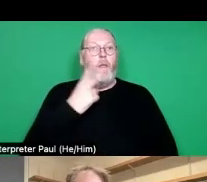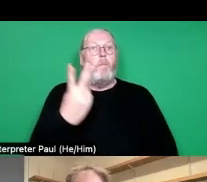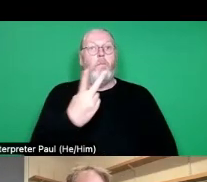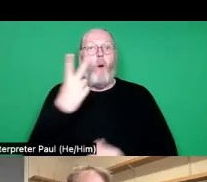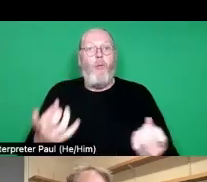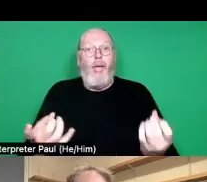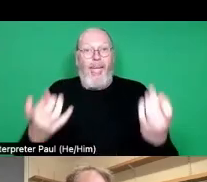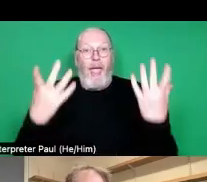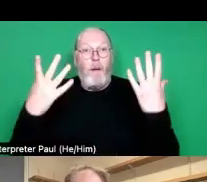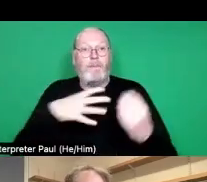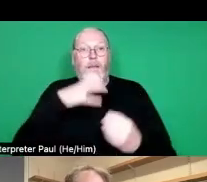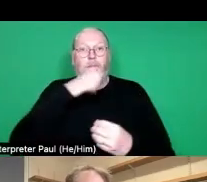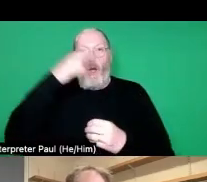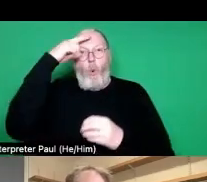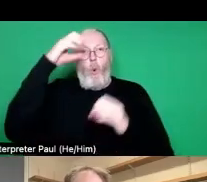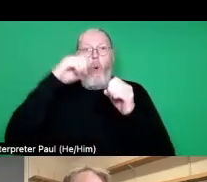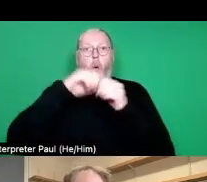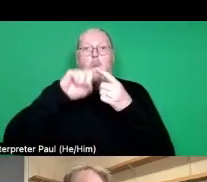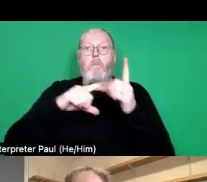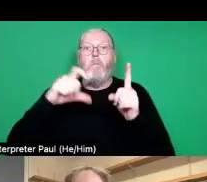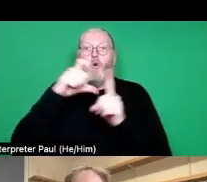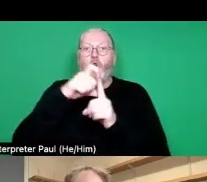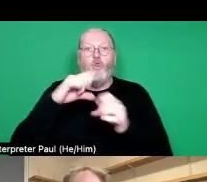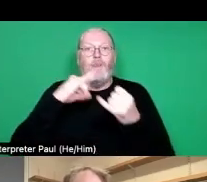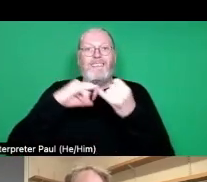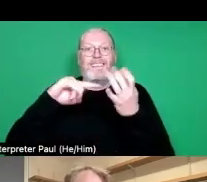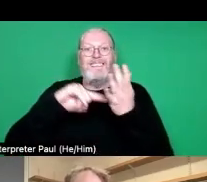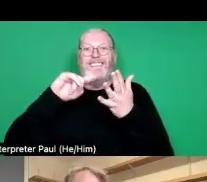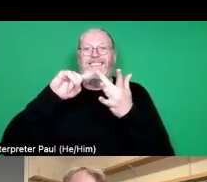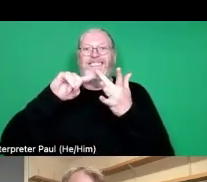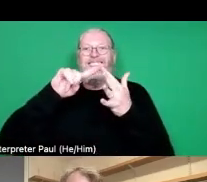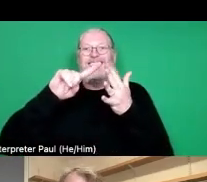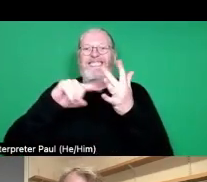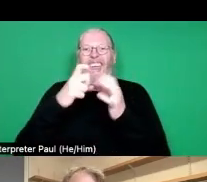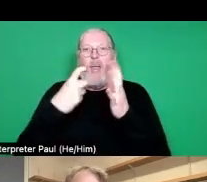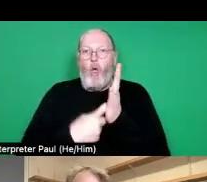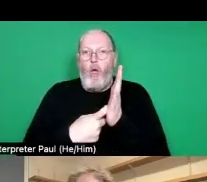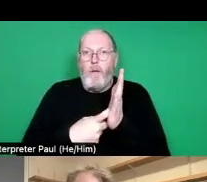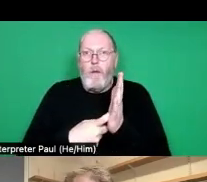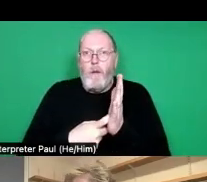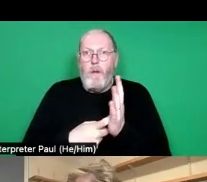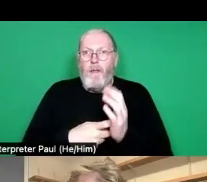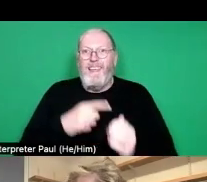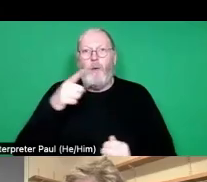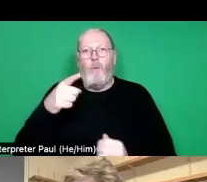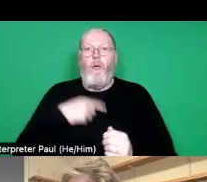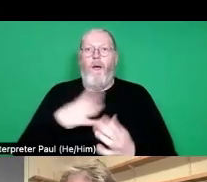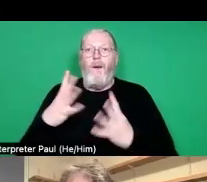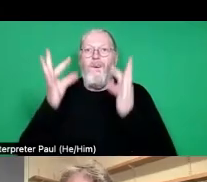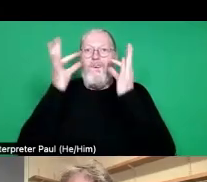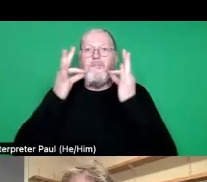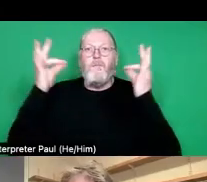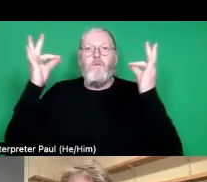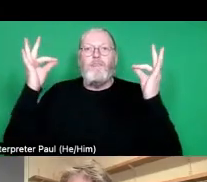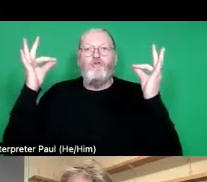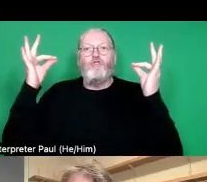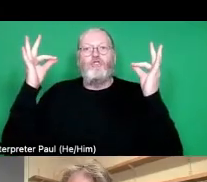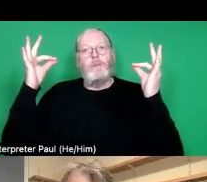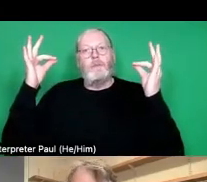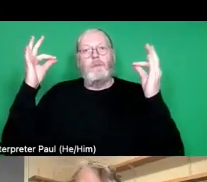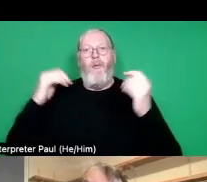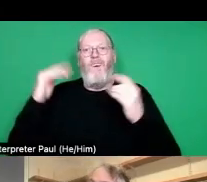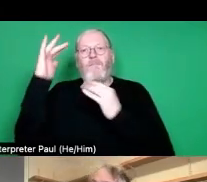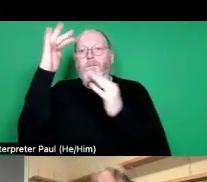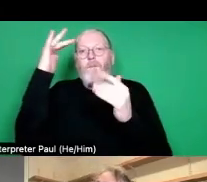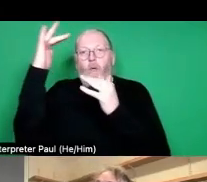important, obviously you probably heard of him, some may not, a French philosopher who died in 2000, or departed in 2020, and